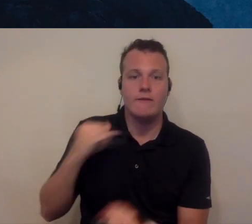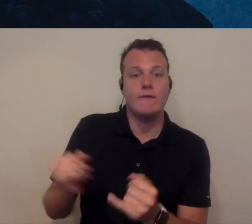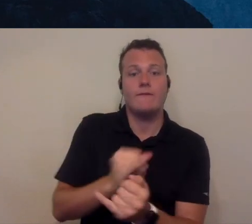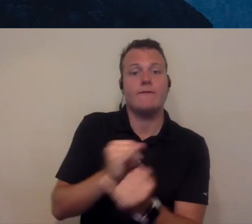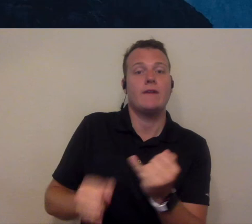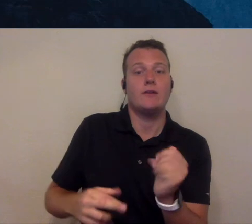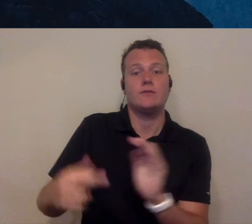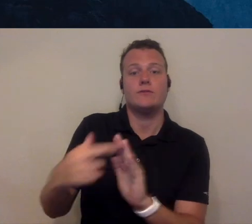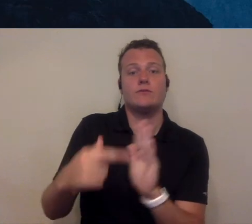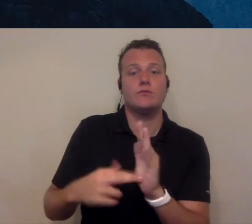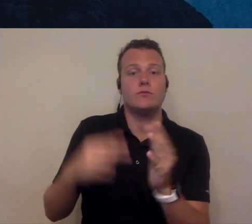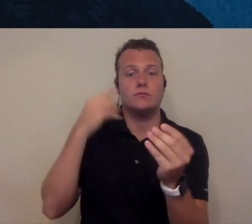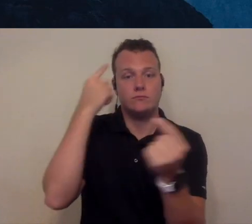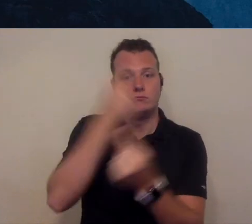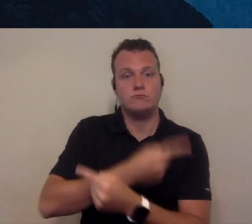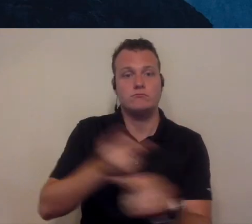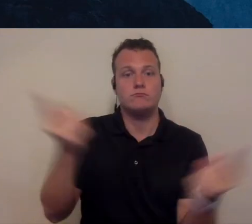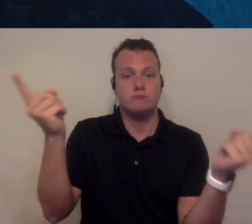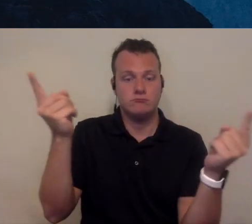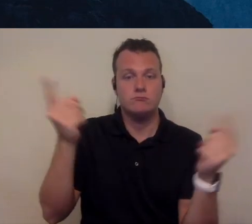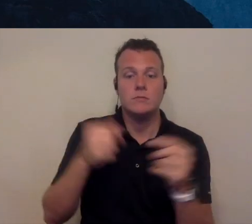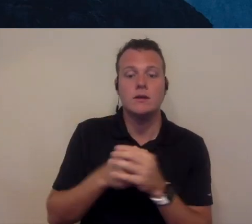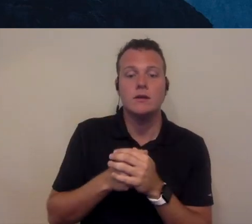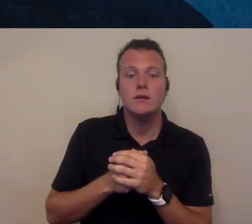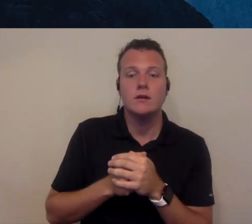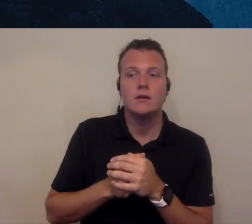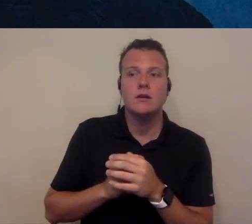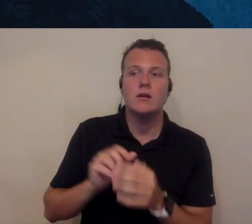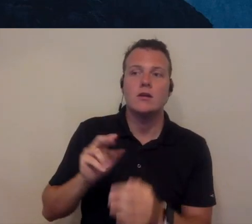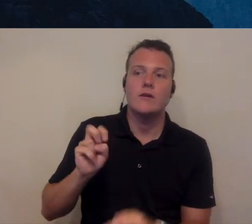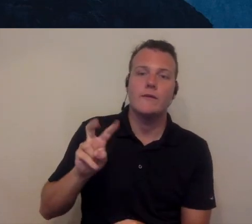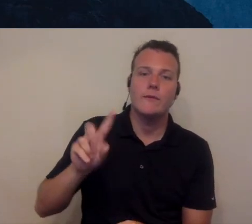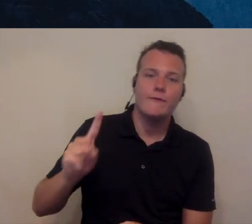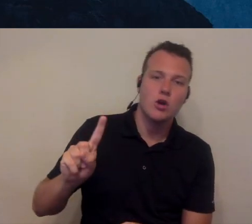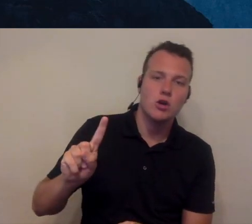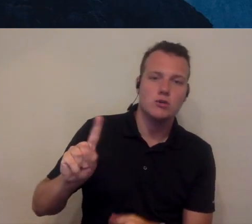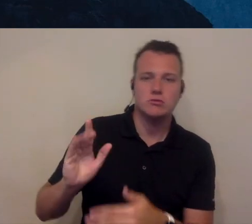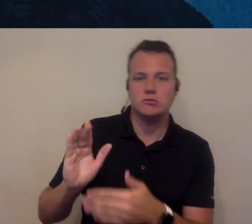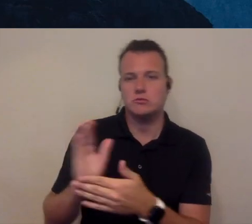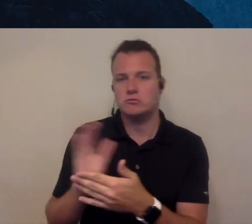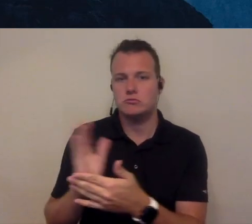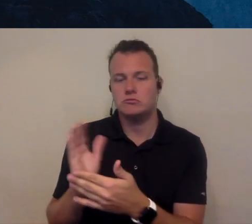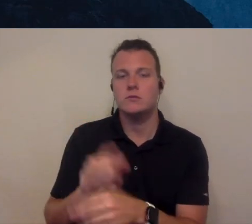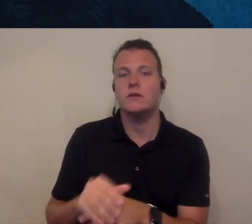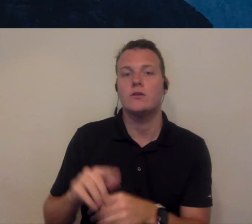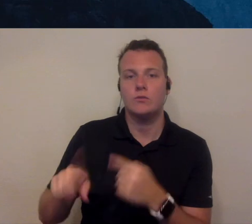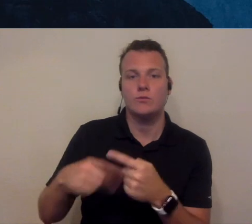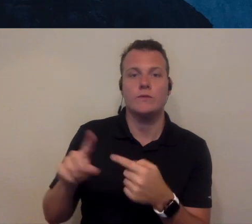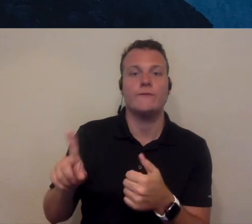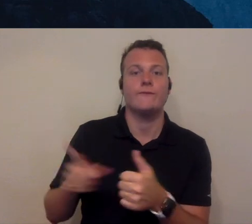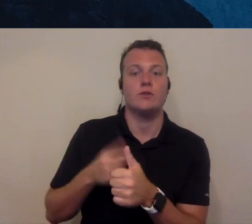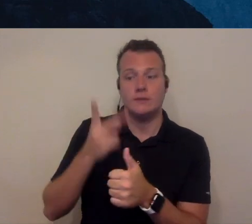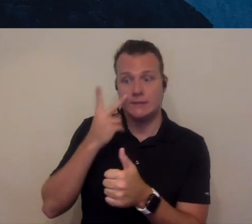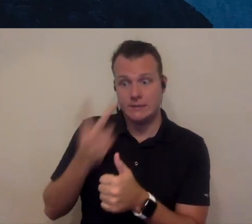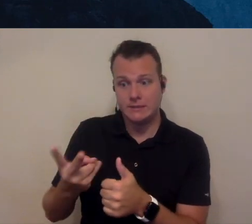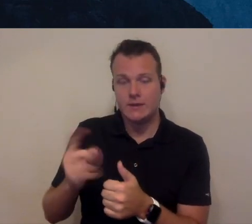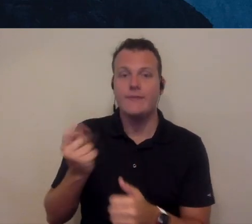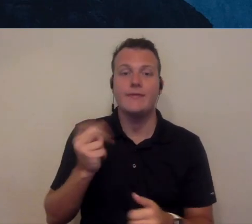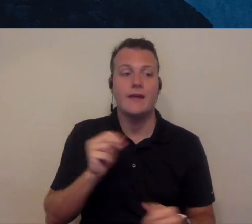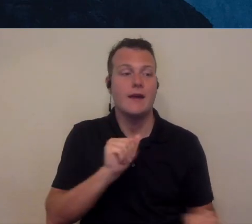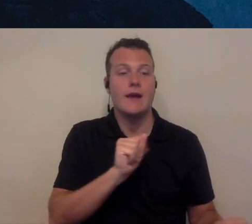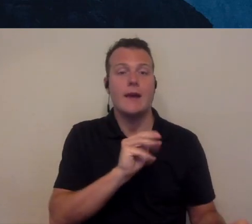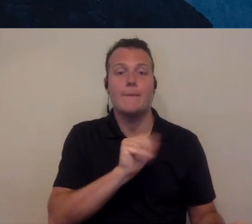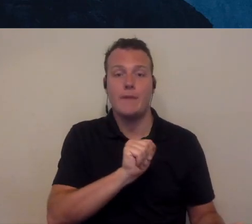comes out with a final rule that's supposed to be on or around November 1st, and that's usually when we first see